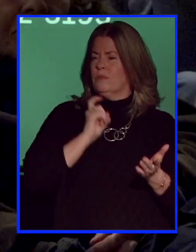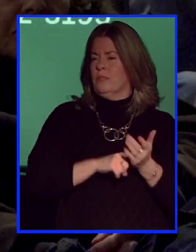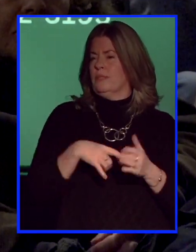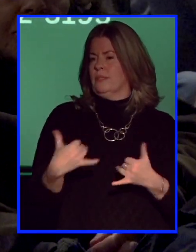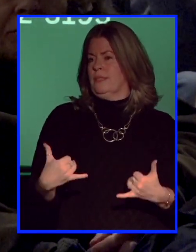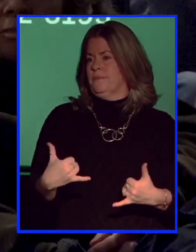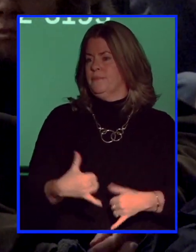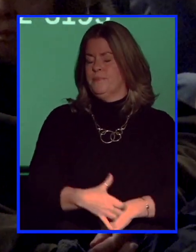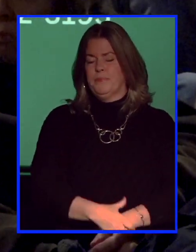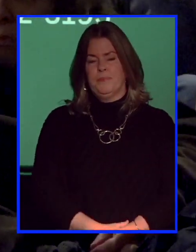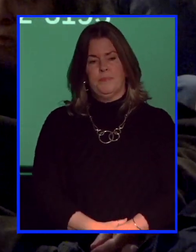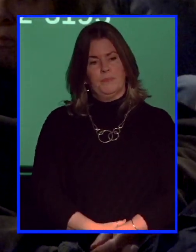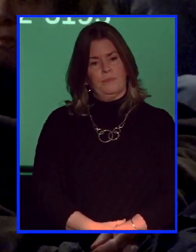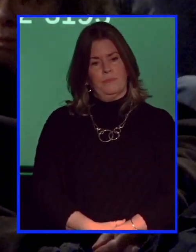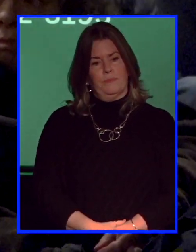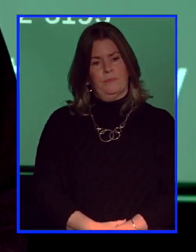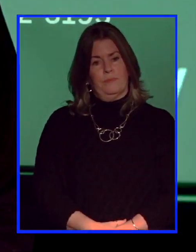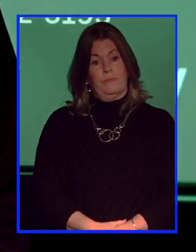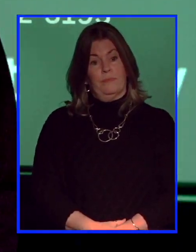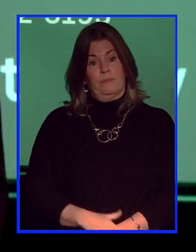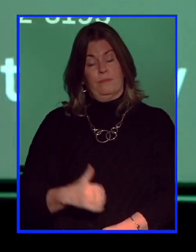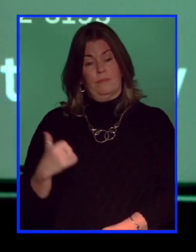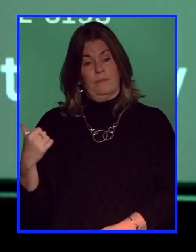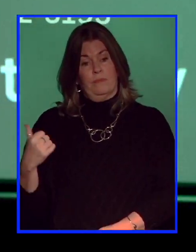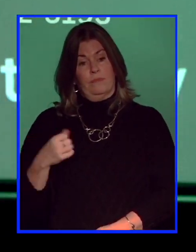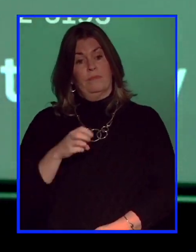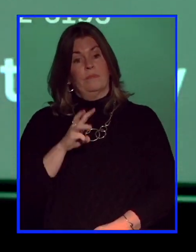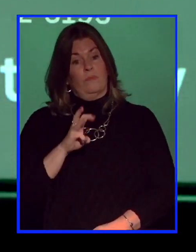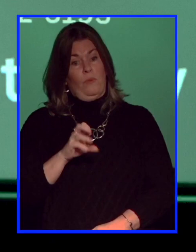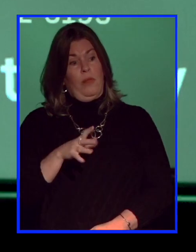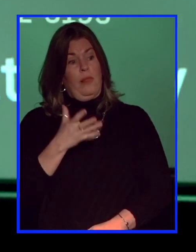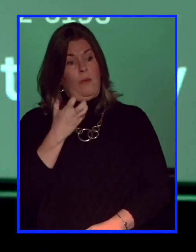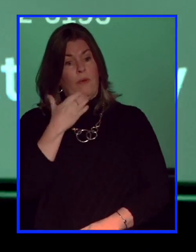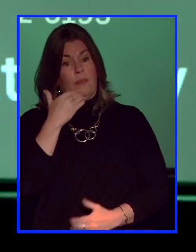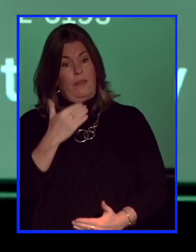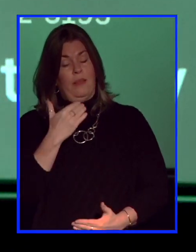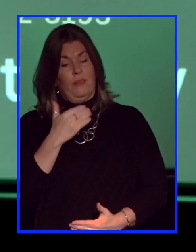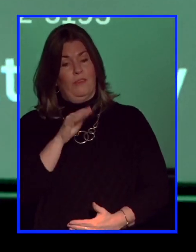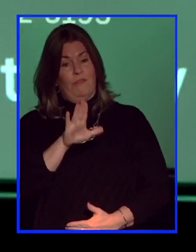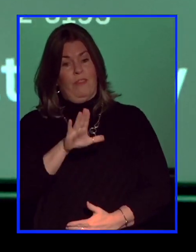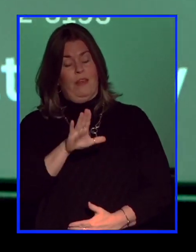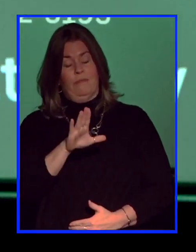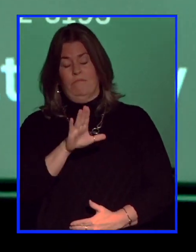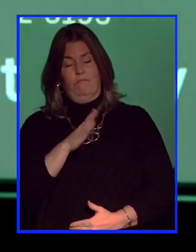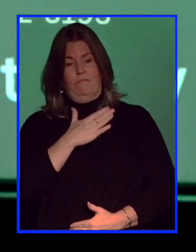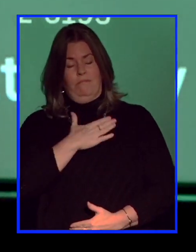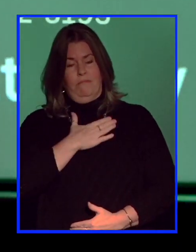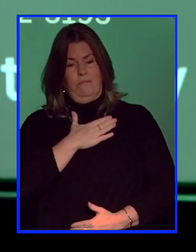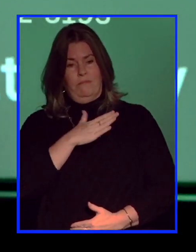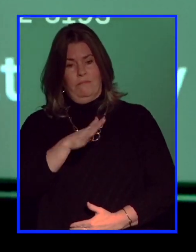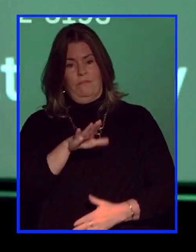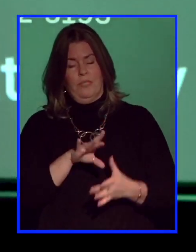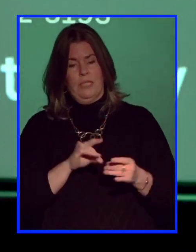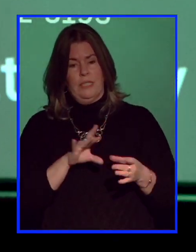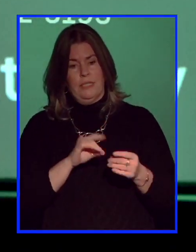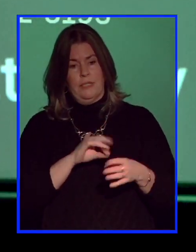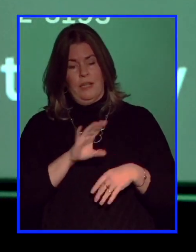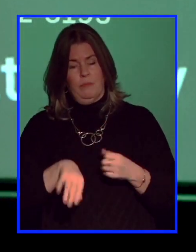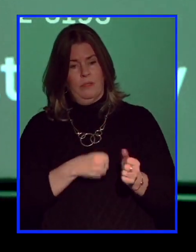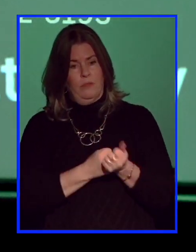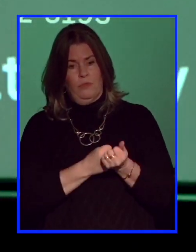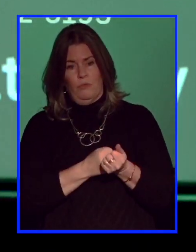now. Well, I want to thank you for that really eloquent and heartfelt statement on behalf of our